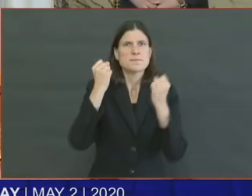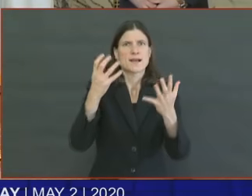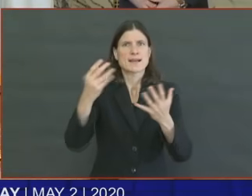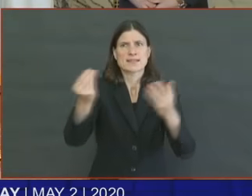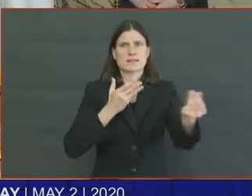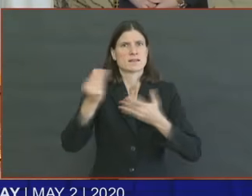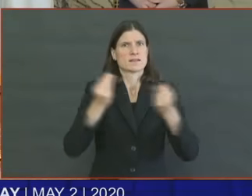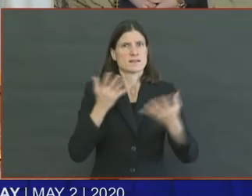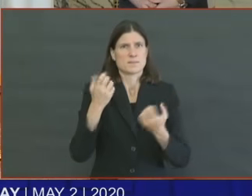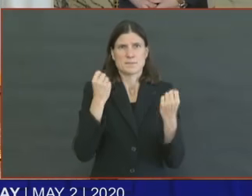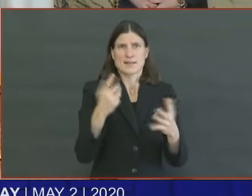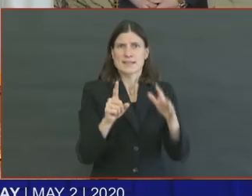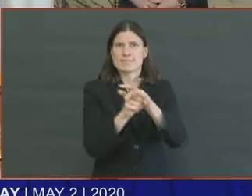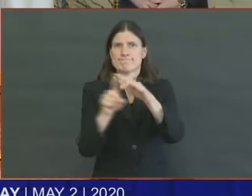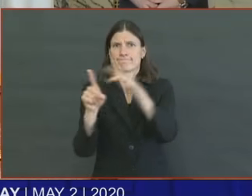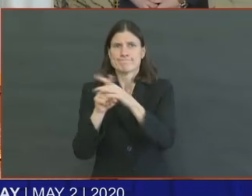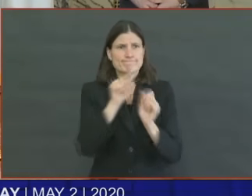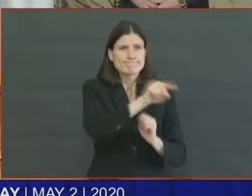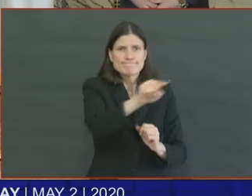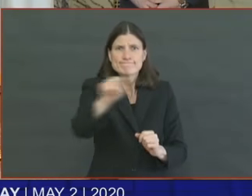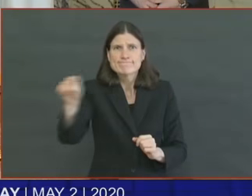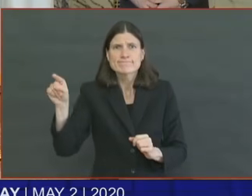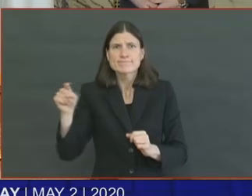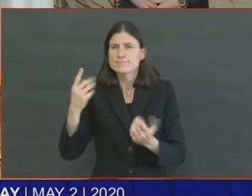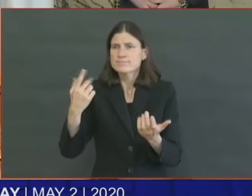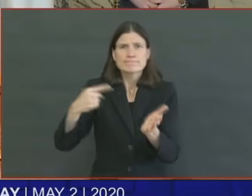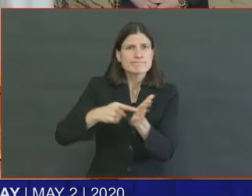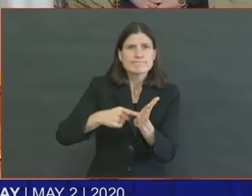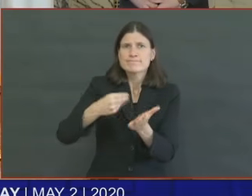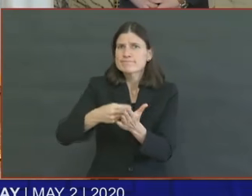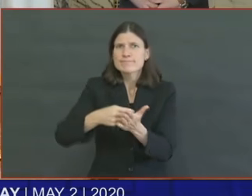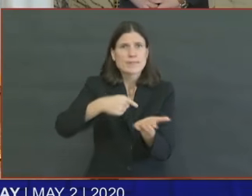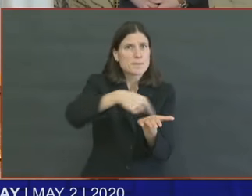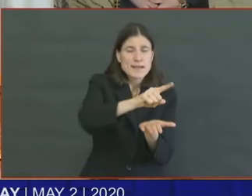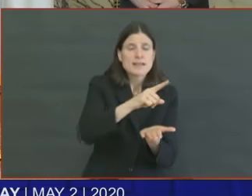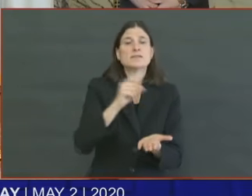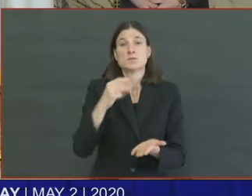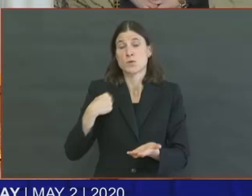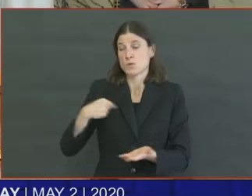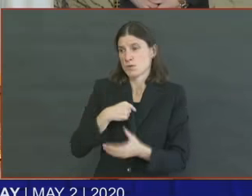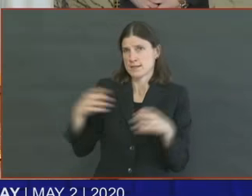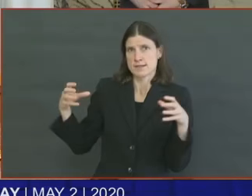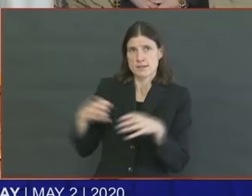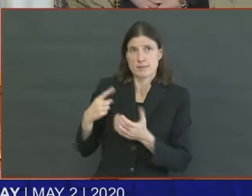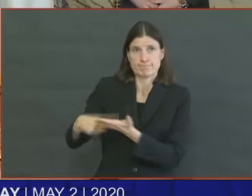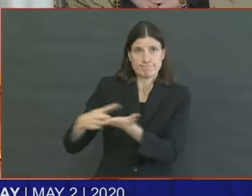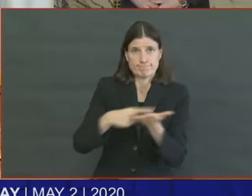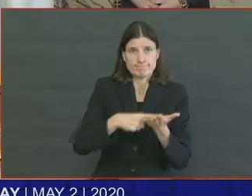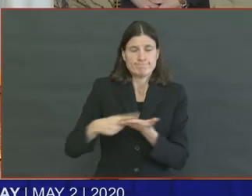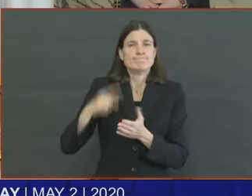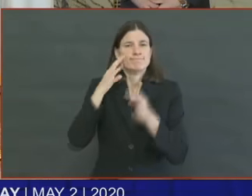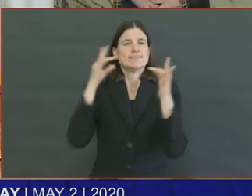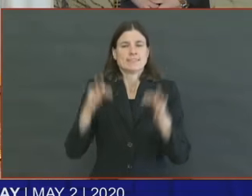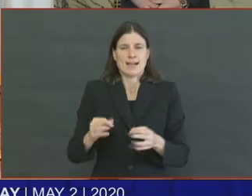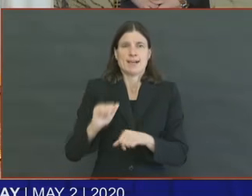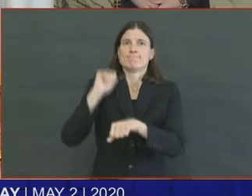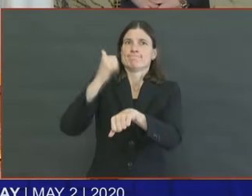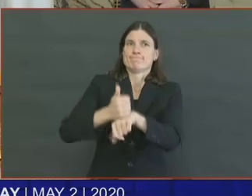the more I will do my very best to support you every day, just to try to get through the day, get through the week, get through the